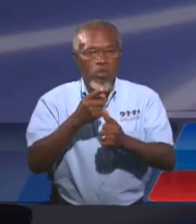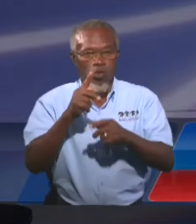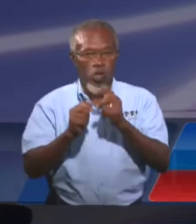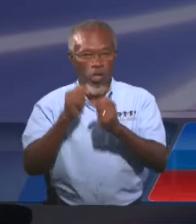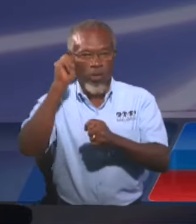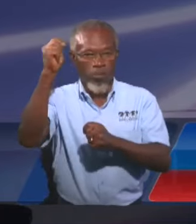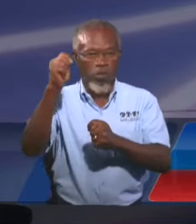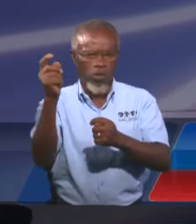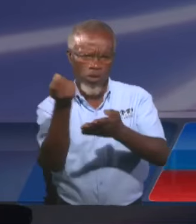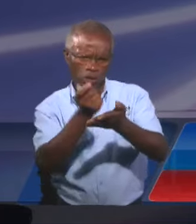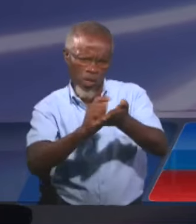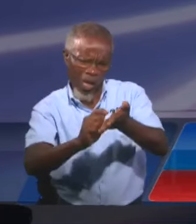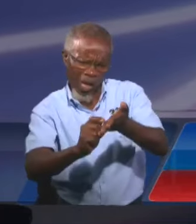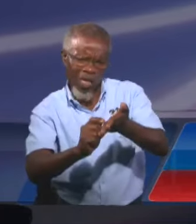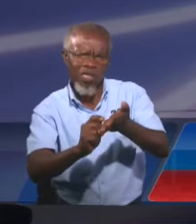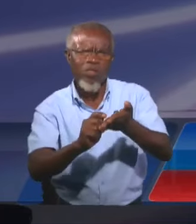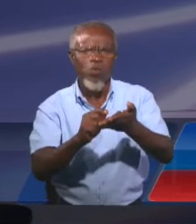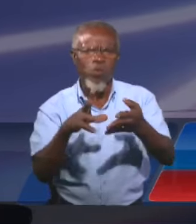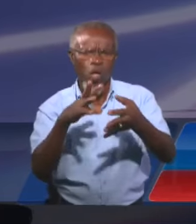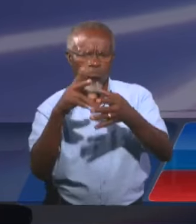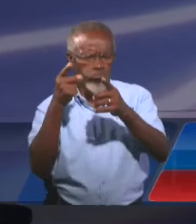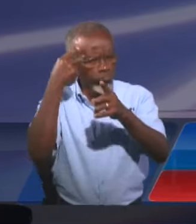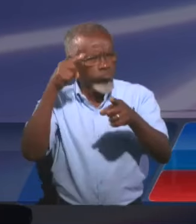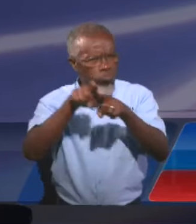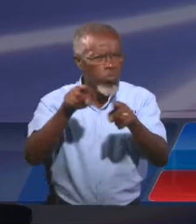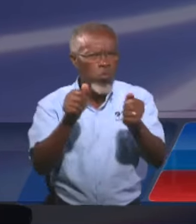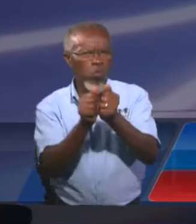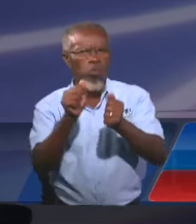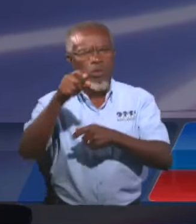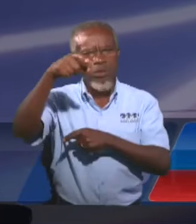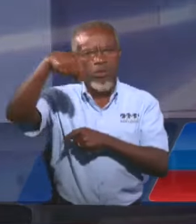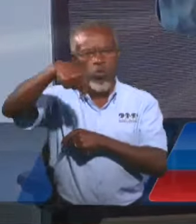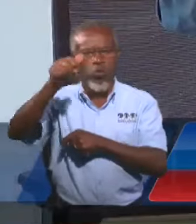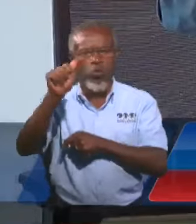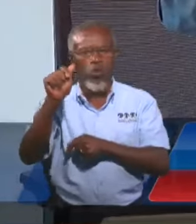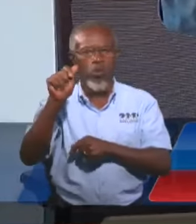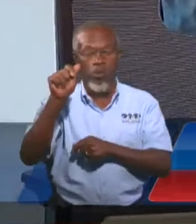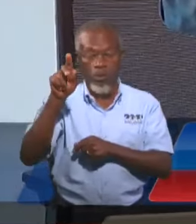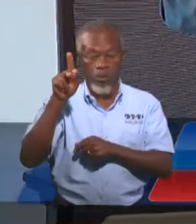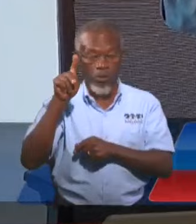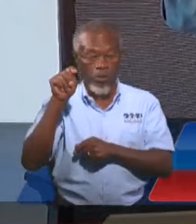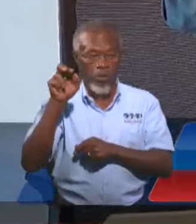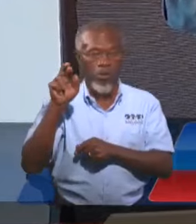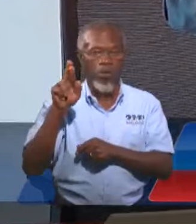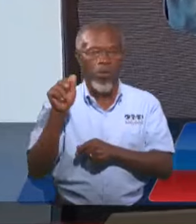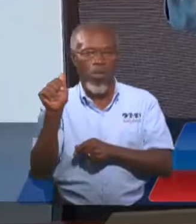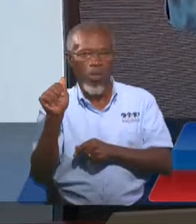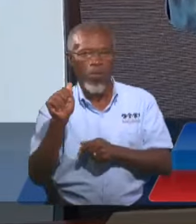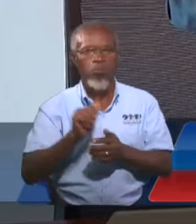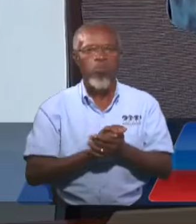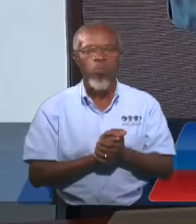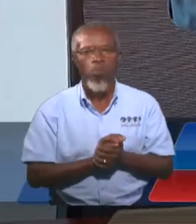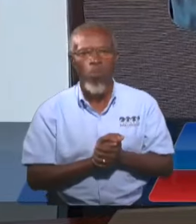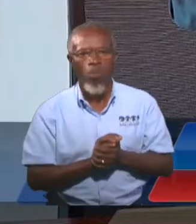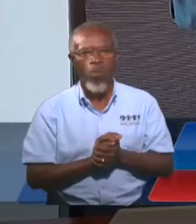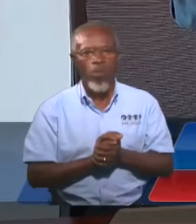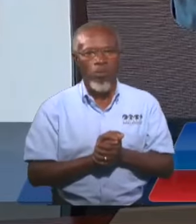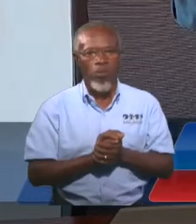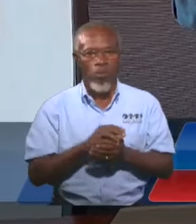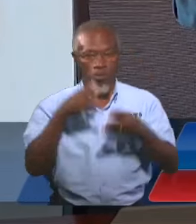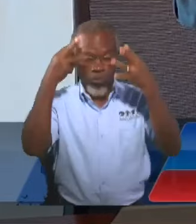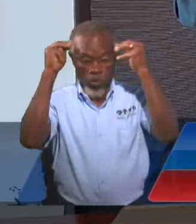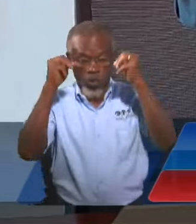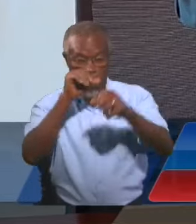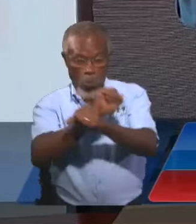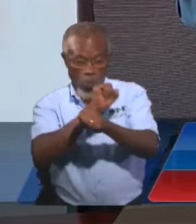Trinidad and Tobago has signed a bilateral air services agreement with the State of Qatar. Minister of Works and Transport, Rohan Sinanan, and Minister